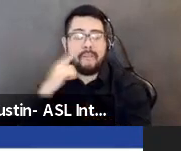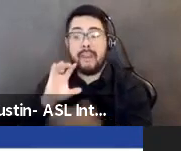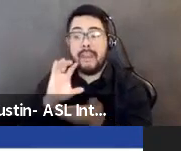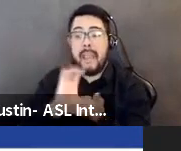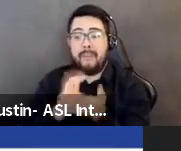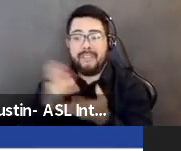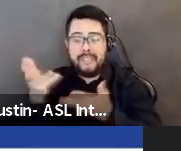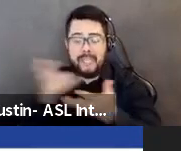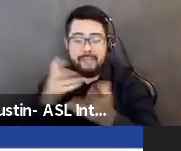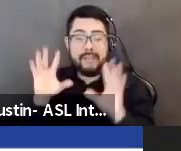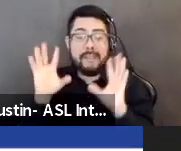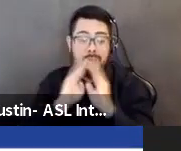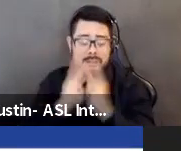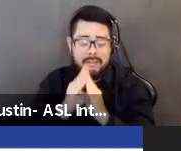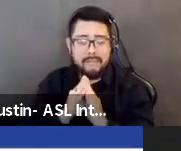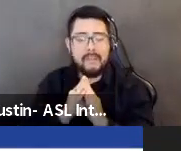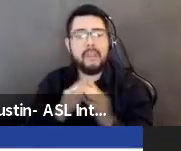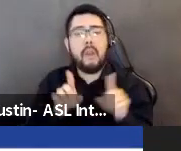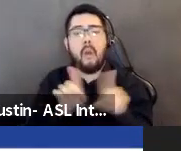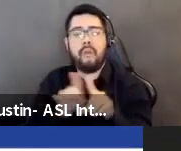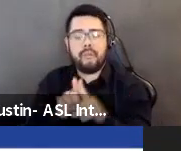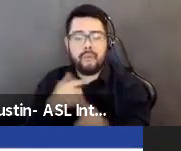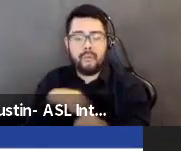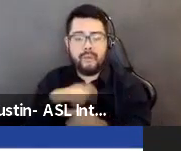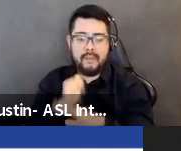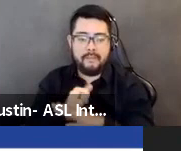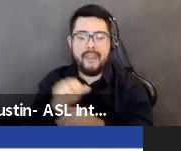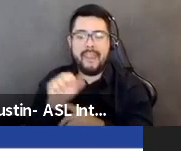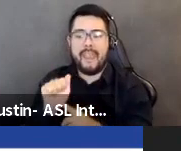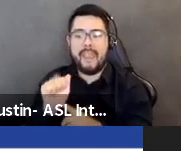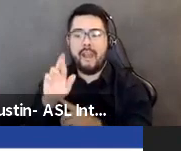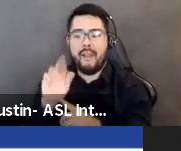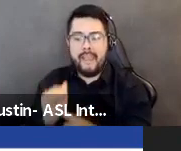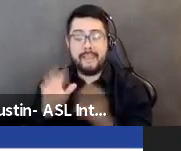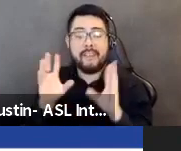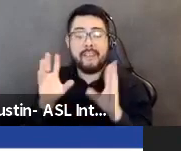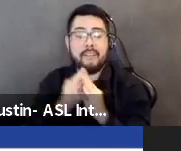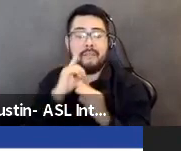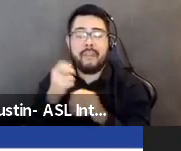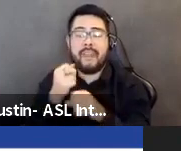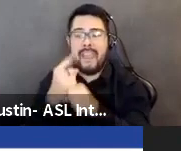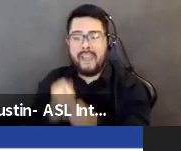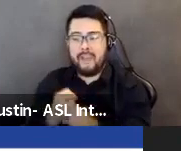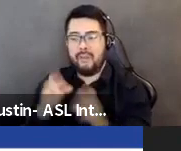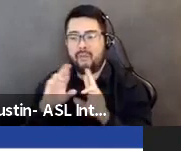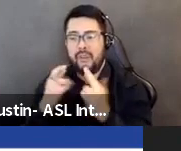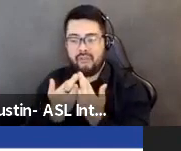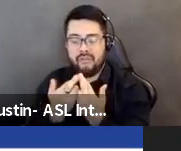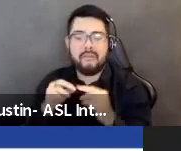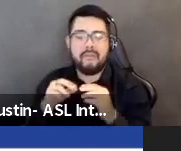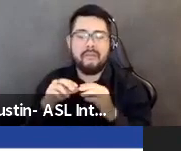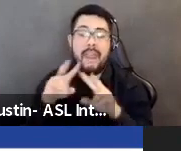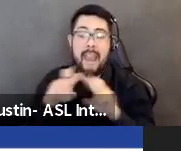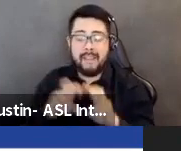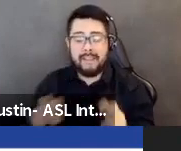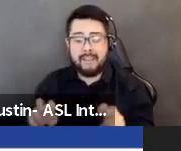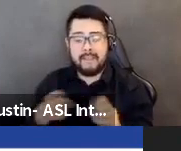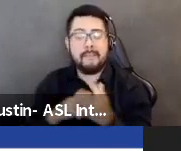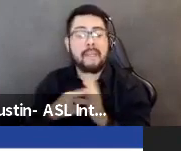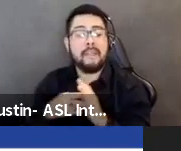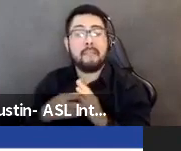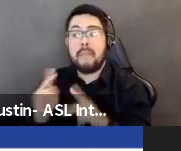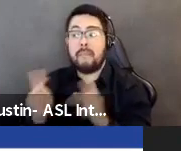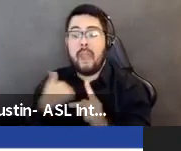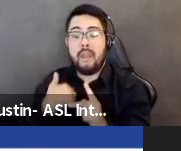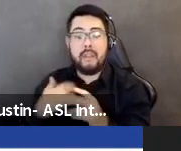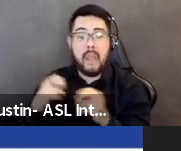sessions and then in between time we also had the ara sessions for the annual regional analysis to give more people an opportunity to